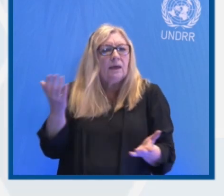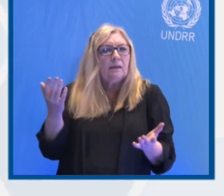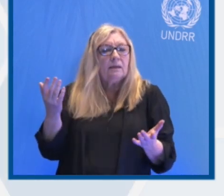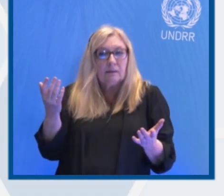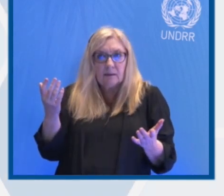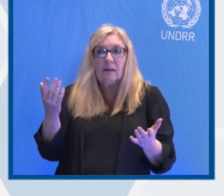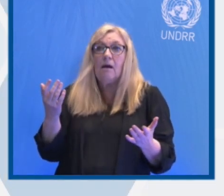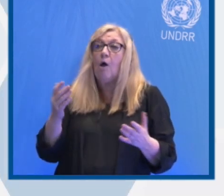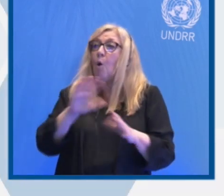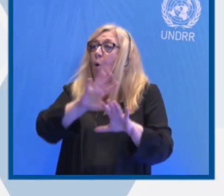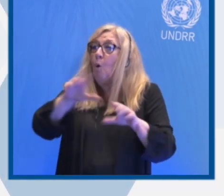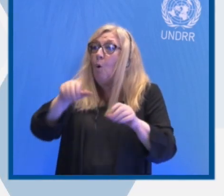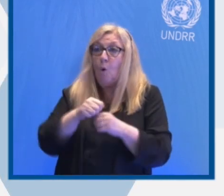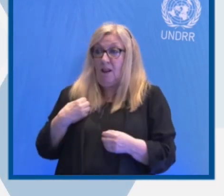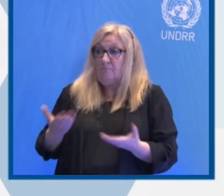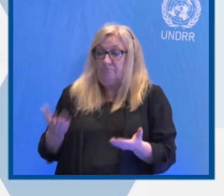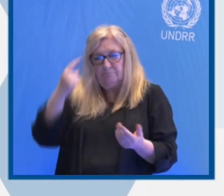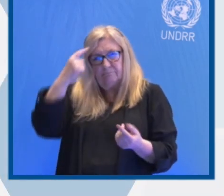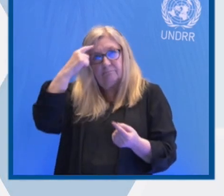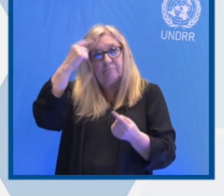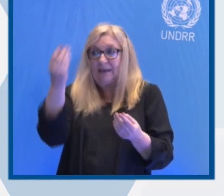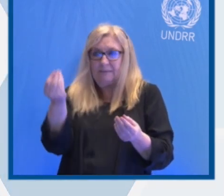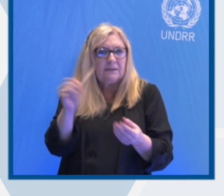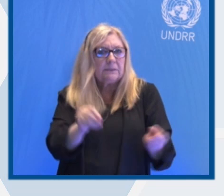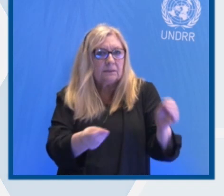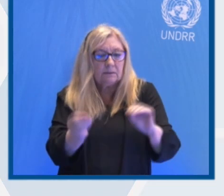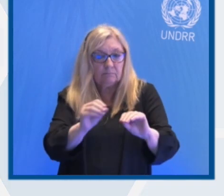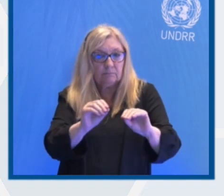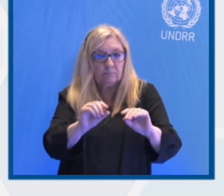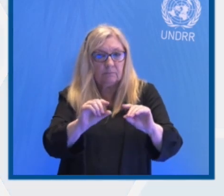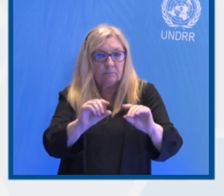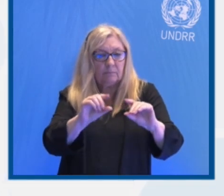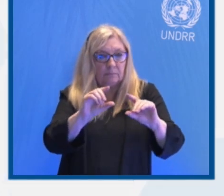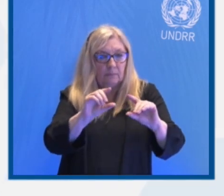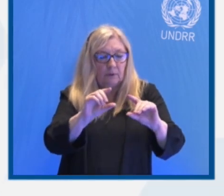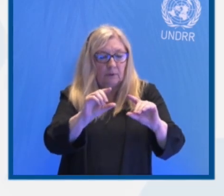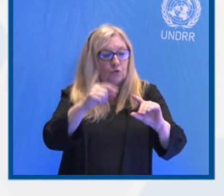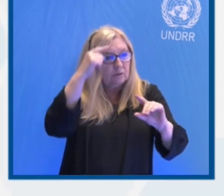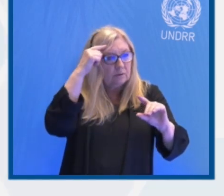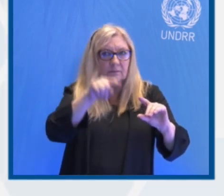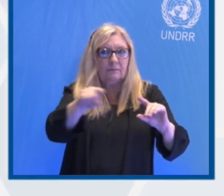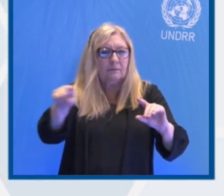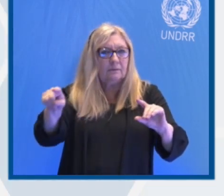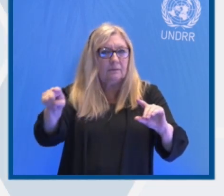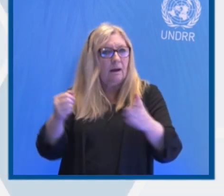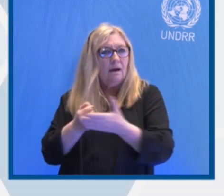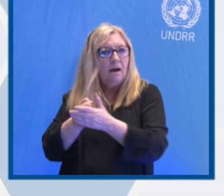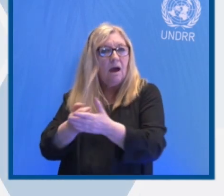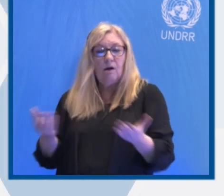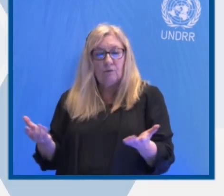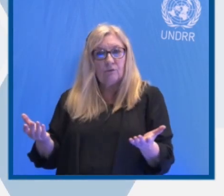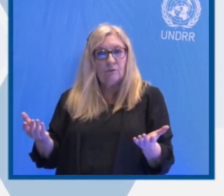that we have has some positive externality in the communities that we serve? It seems to us that is